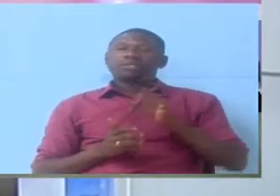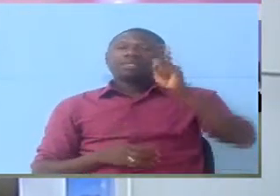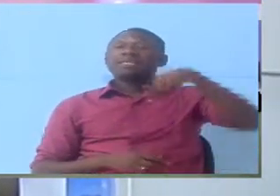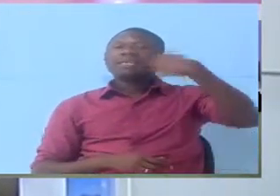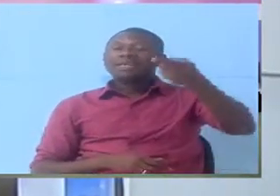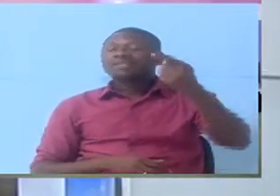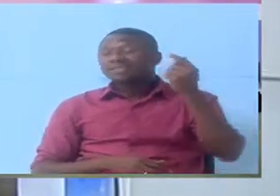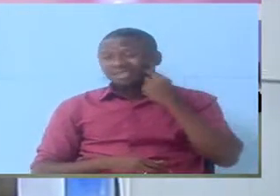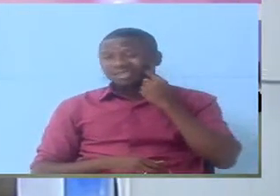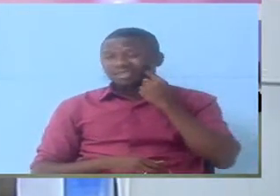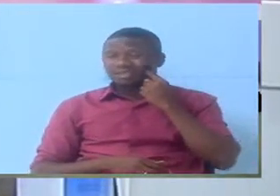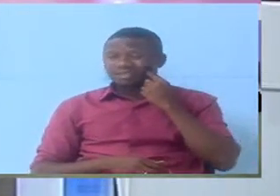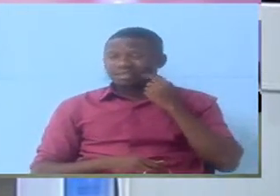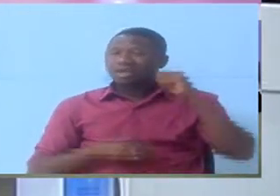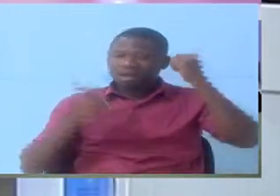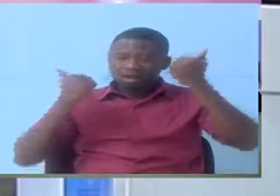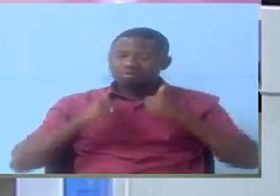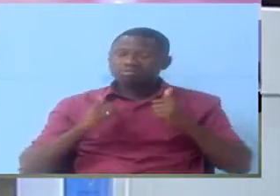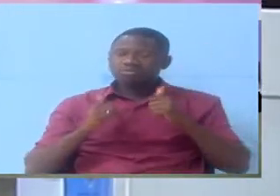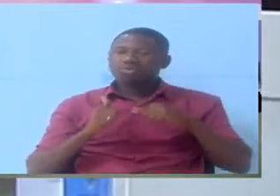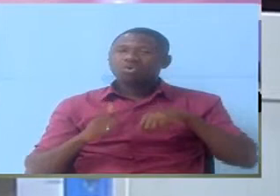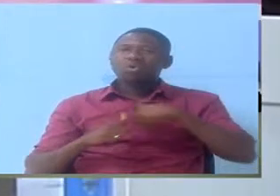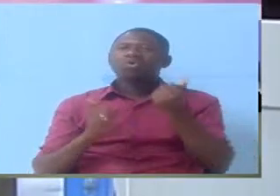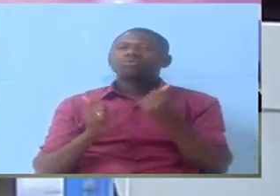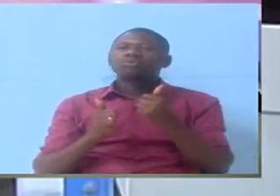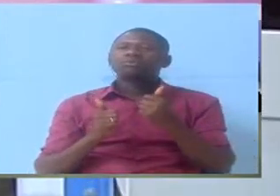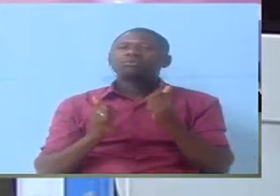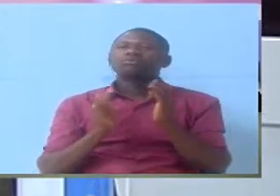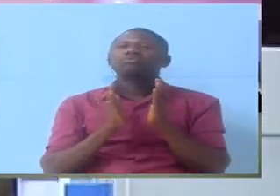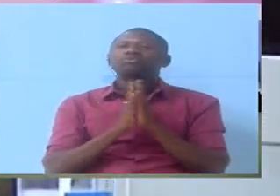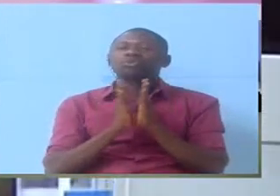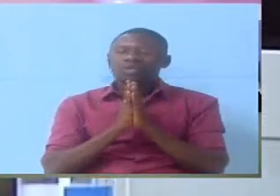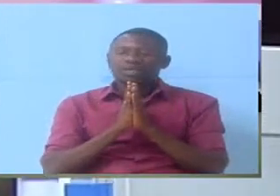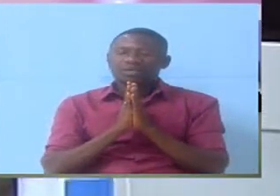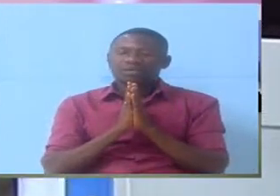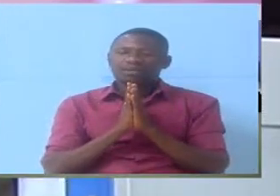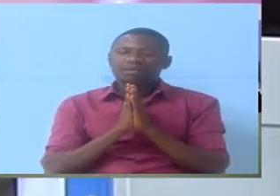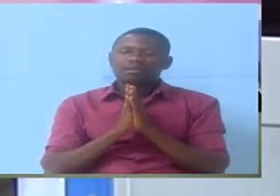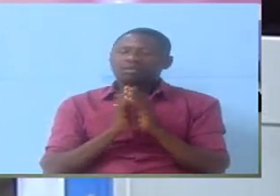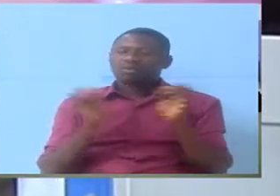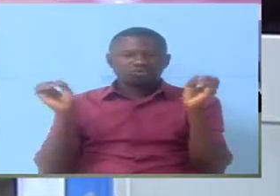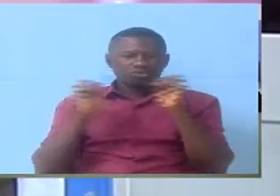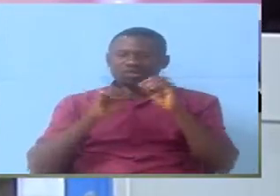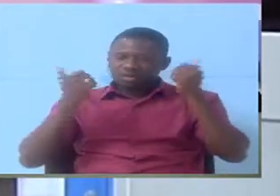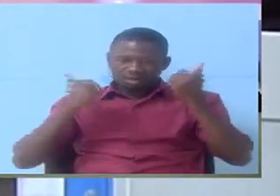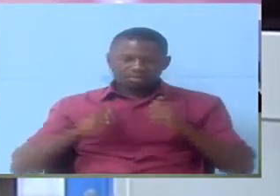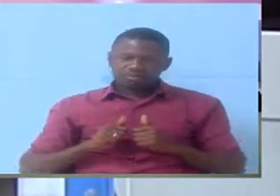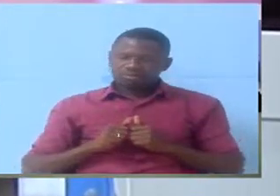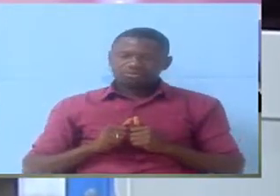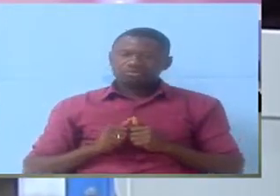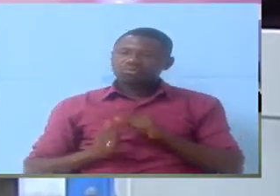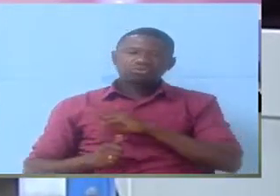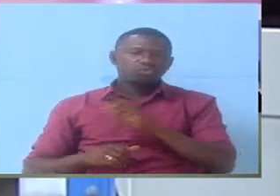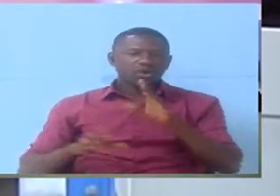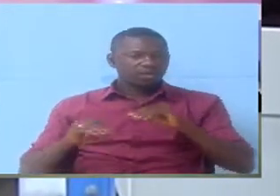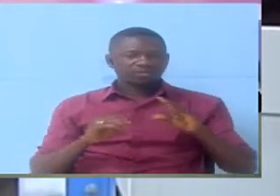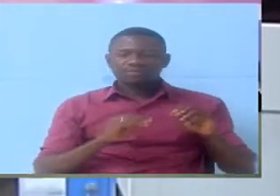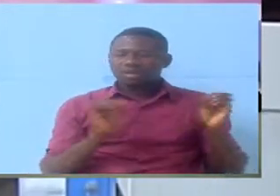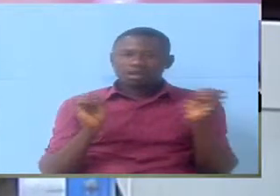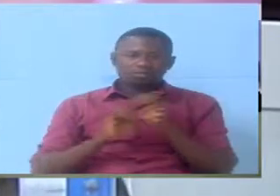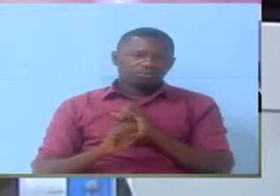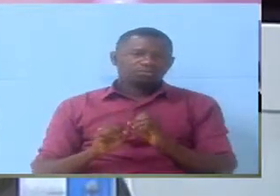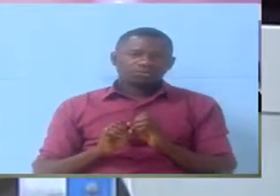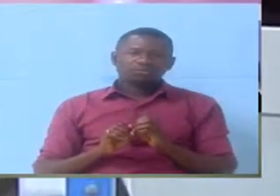Sunday. There was no activity. So on Monday morning. It was the Daily